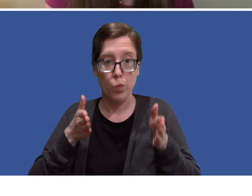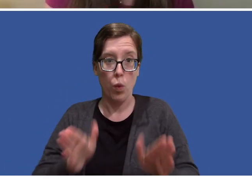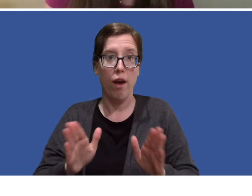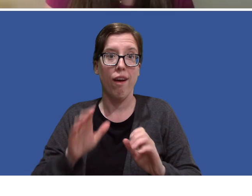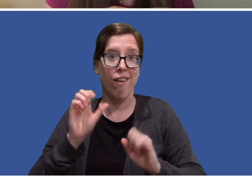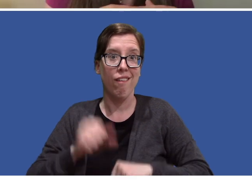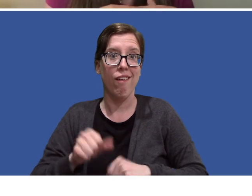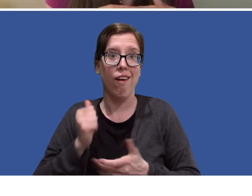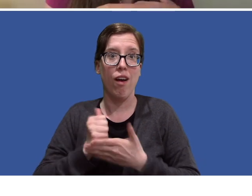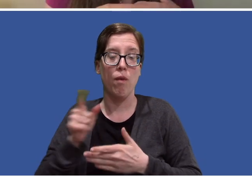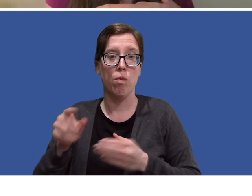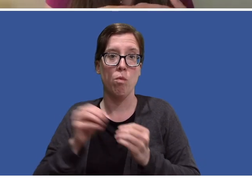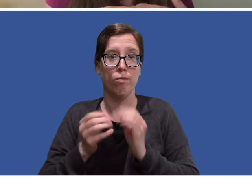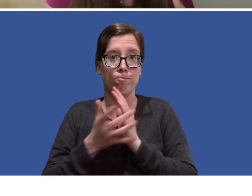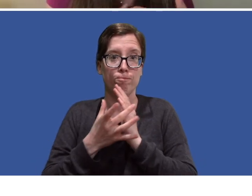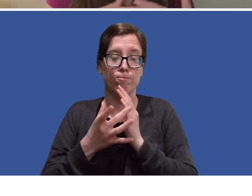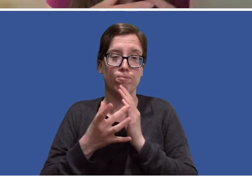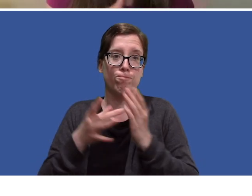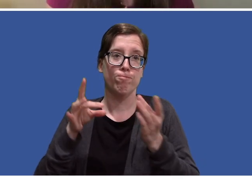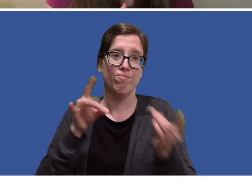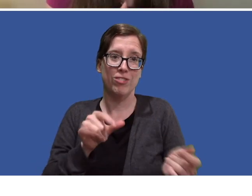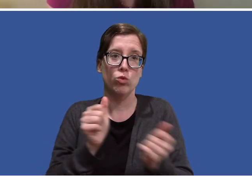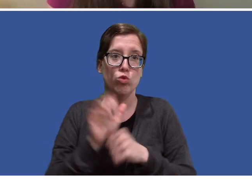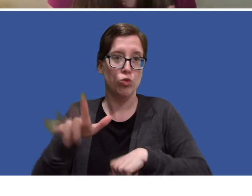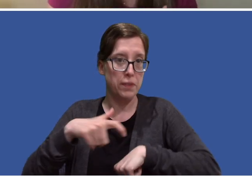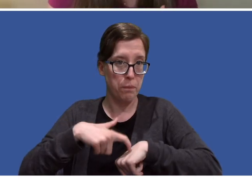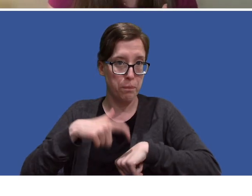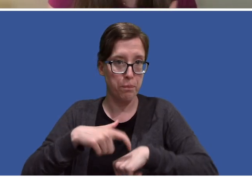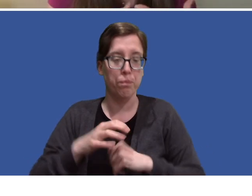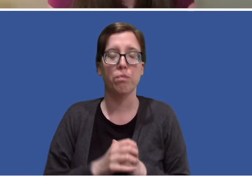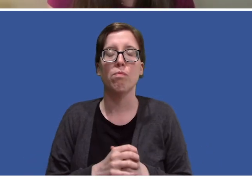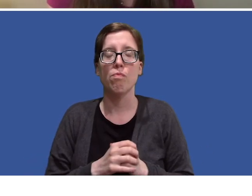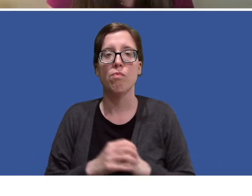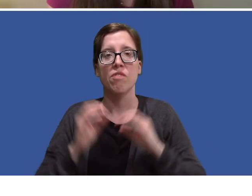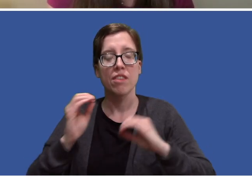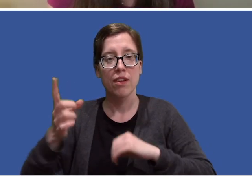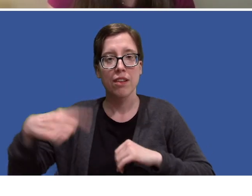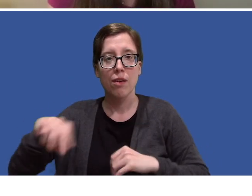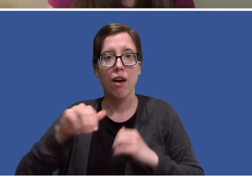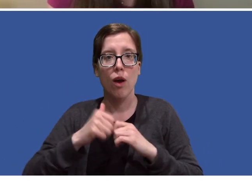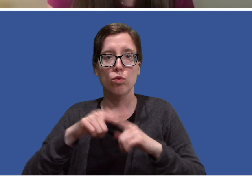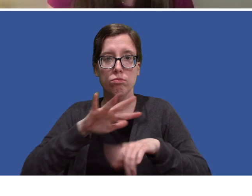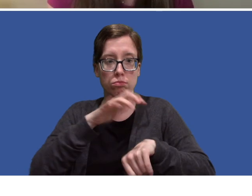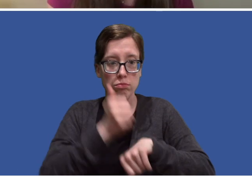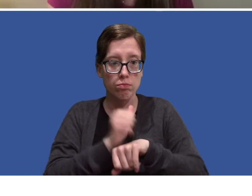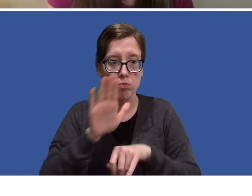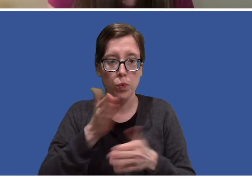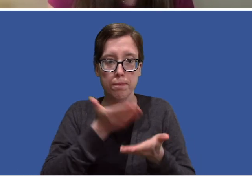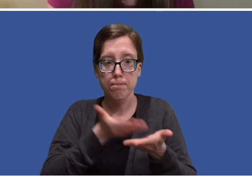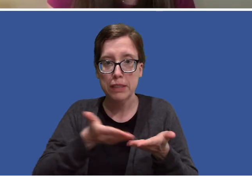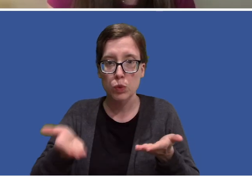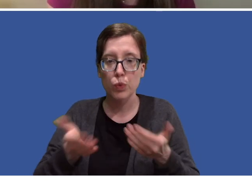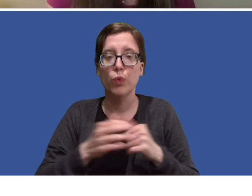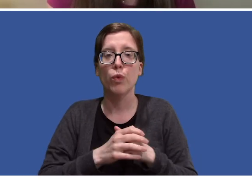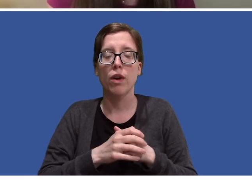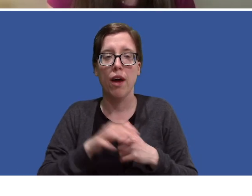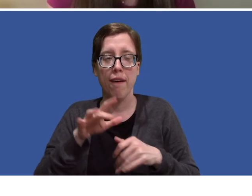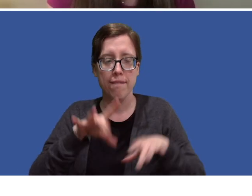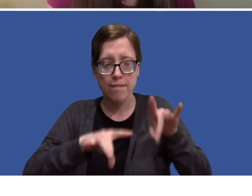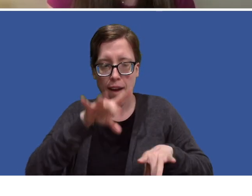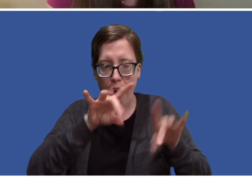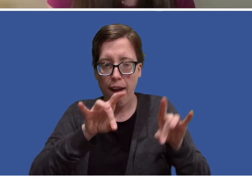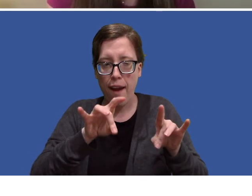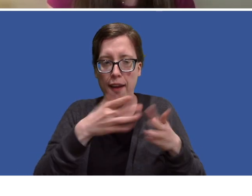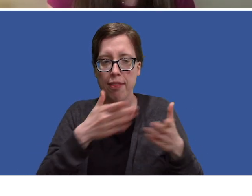also teach them how to organize their materials so that they're able to find things faster and easier.